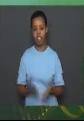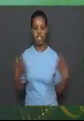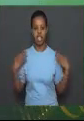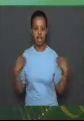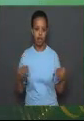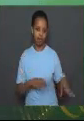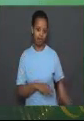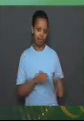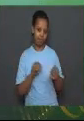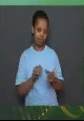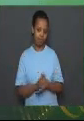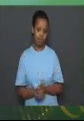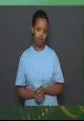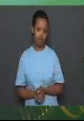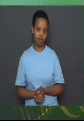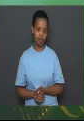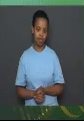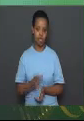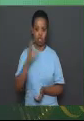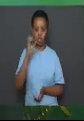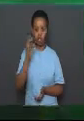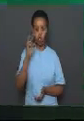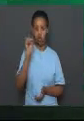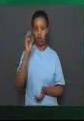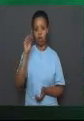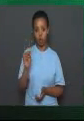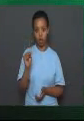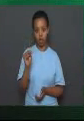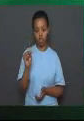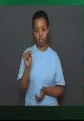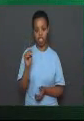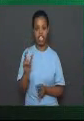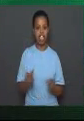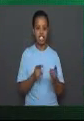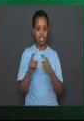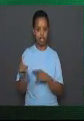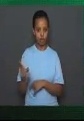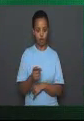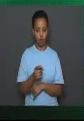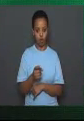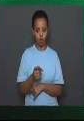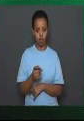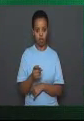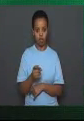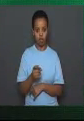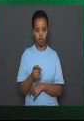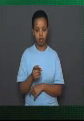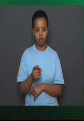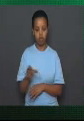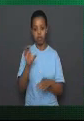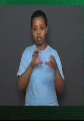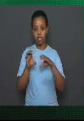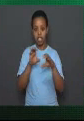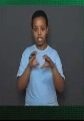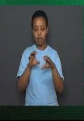Hello, students. Chromatography is the technique used to separate